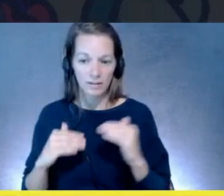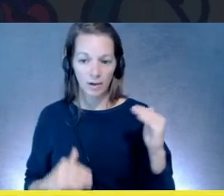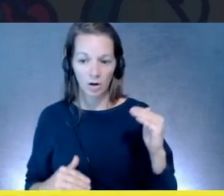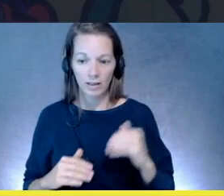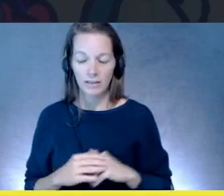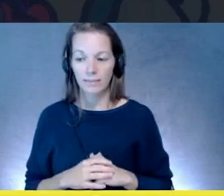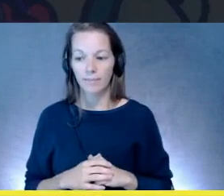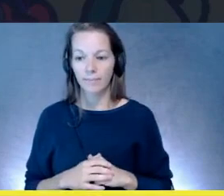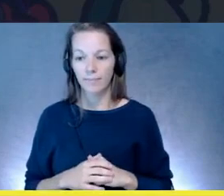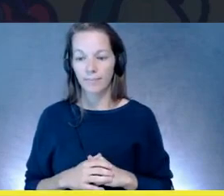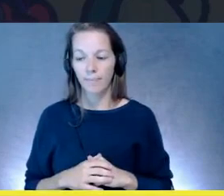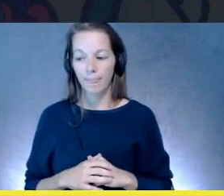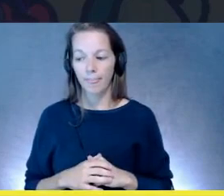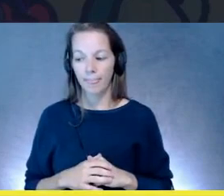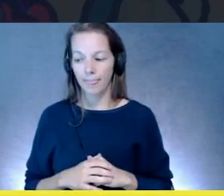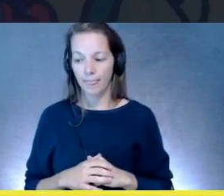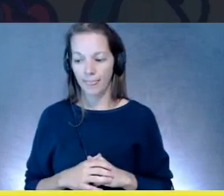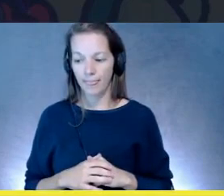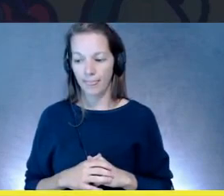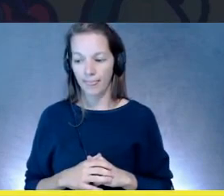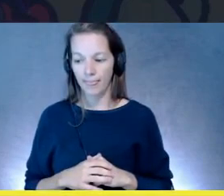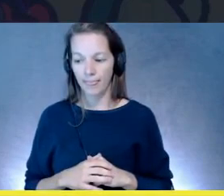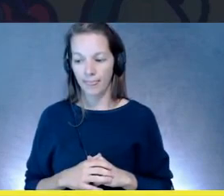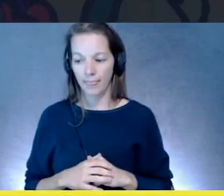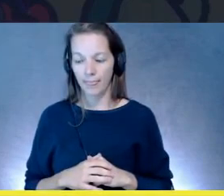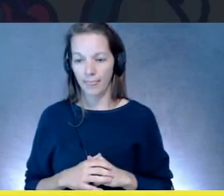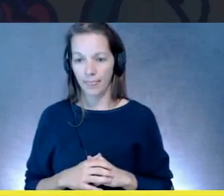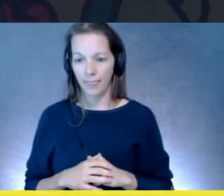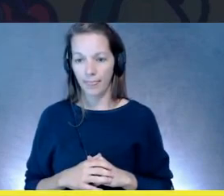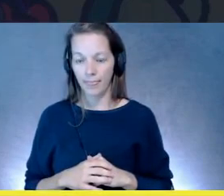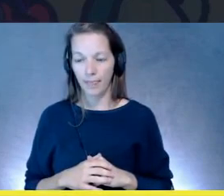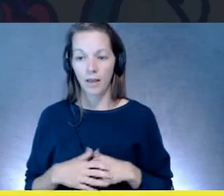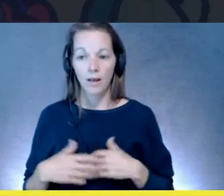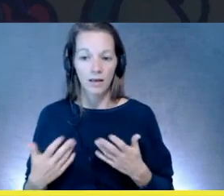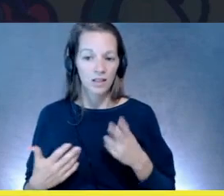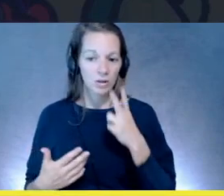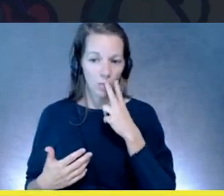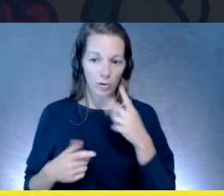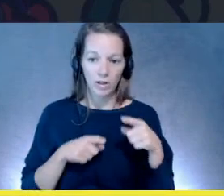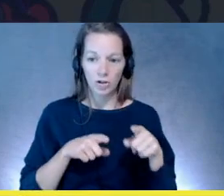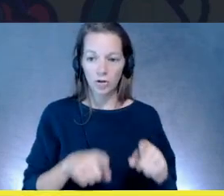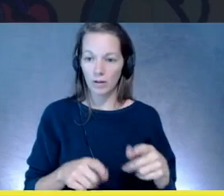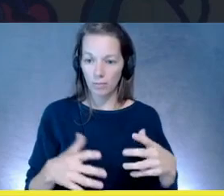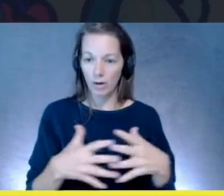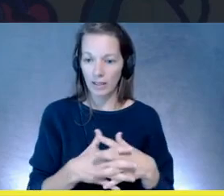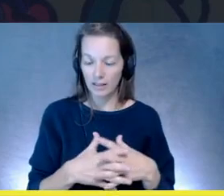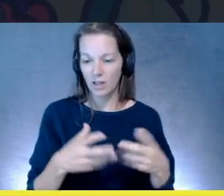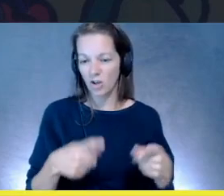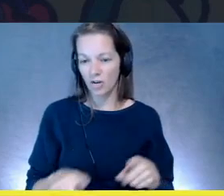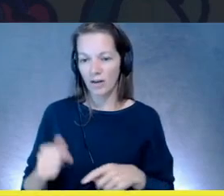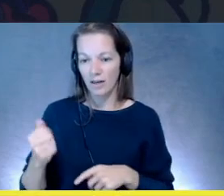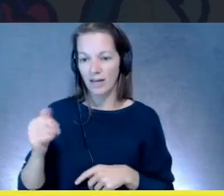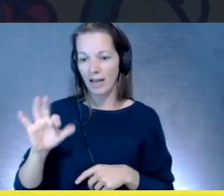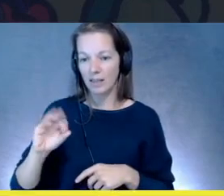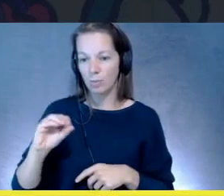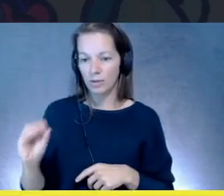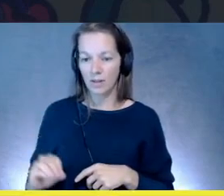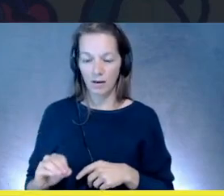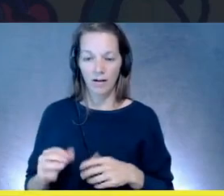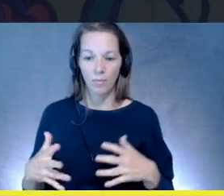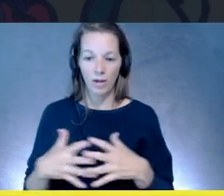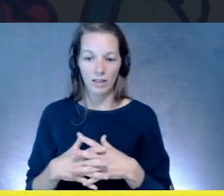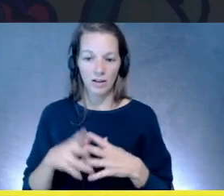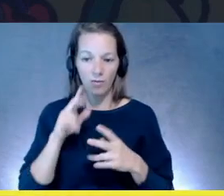please. The biggest difference we found was in smoking during pregnancy, which occurred in 19% of pregnancies among respondents